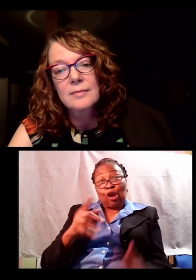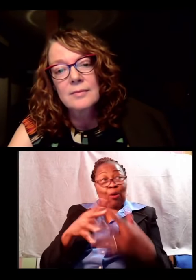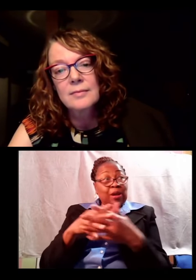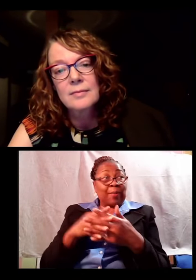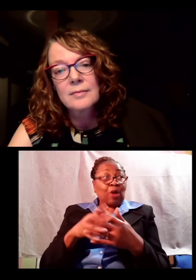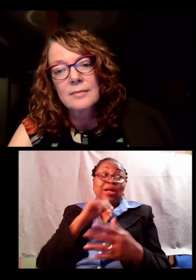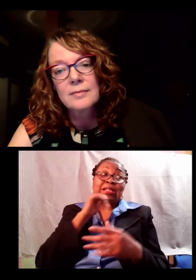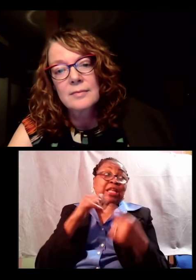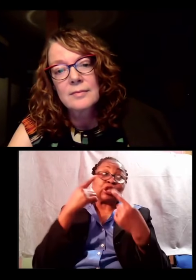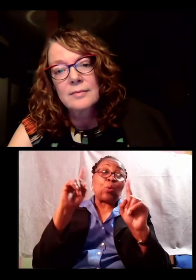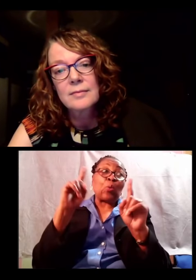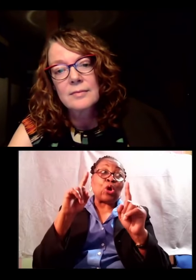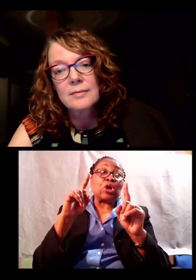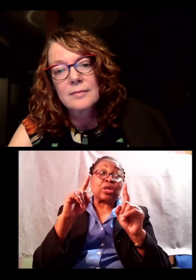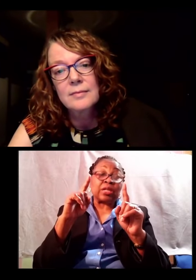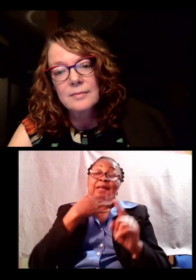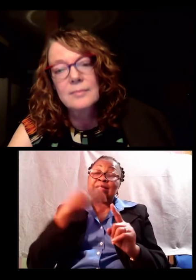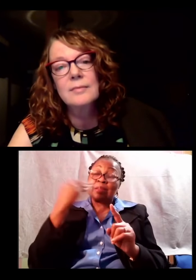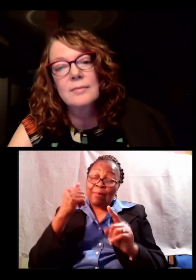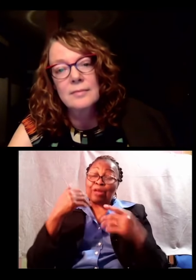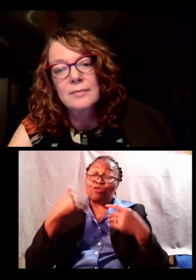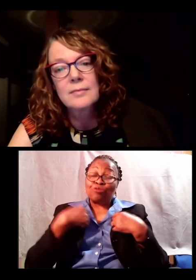an autocracy with me at the head of it.